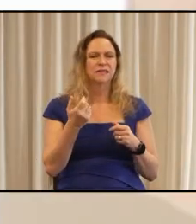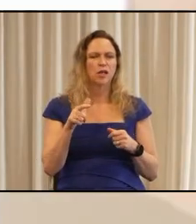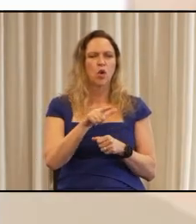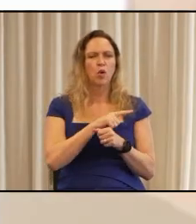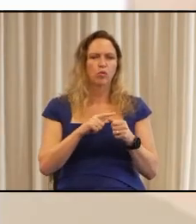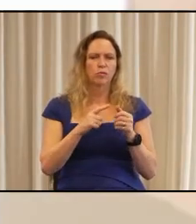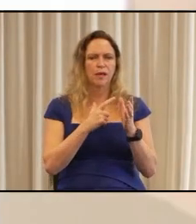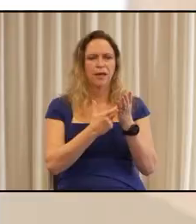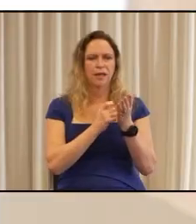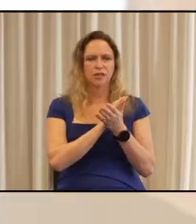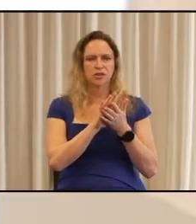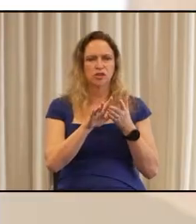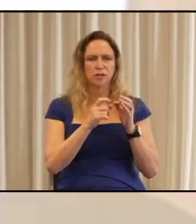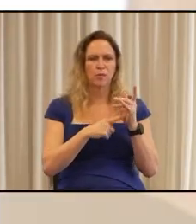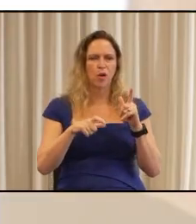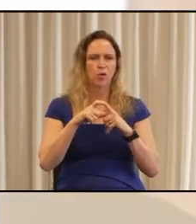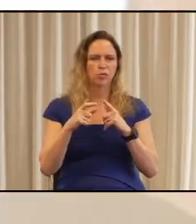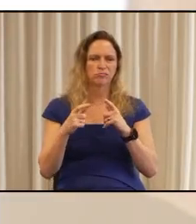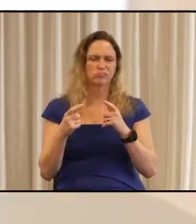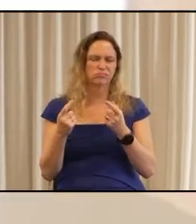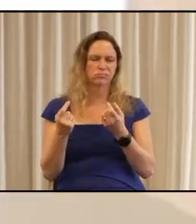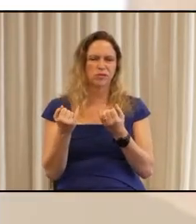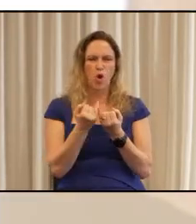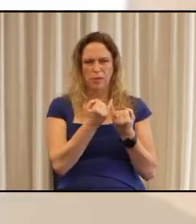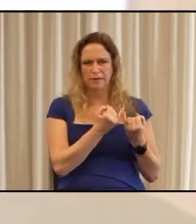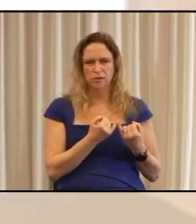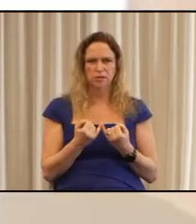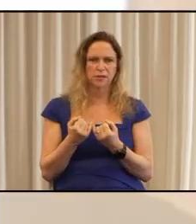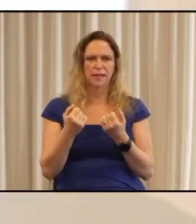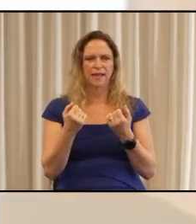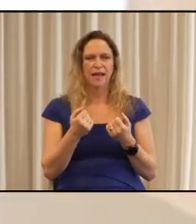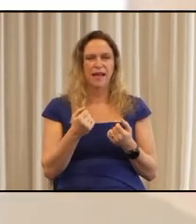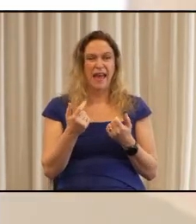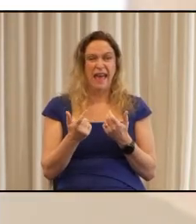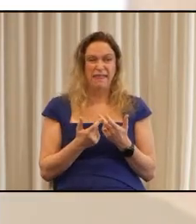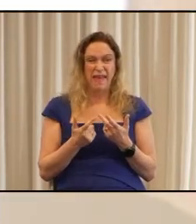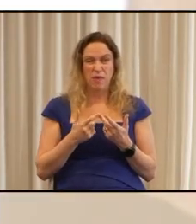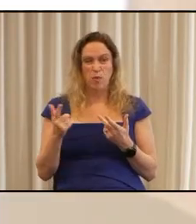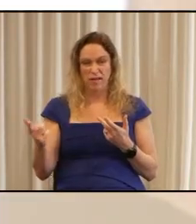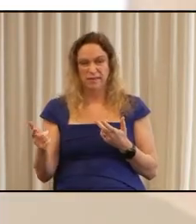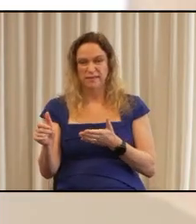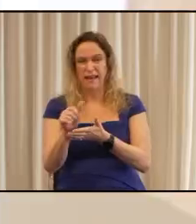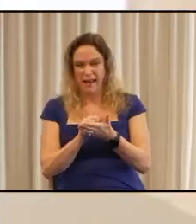art competition. The other one owns an art gallery, and the other one's a framer. So